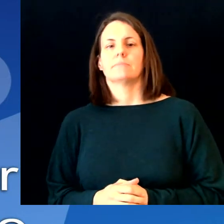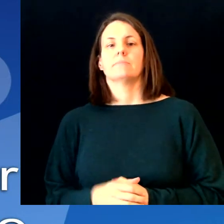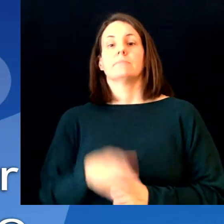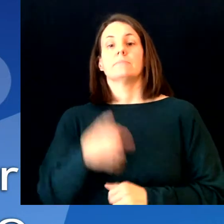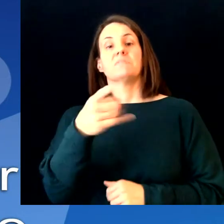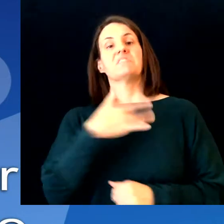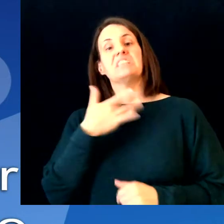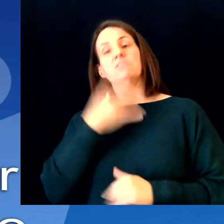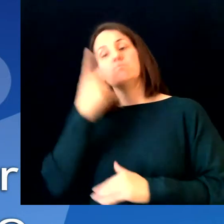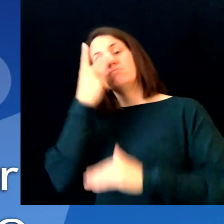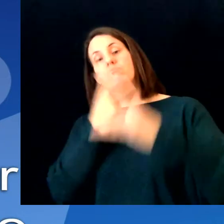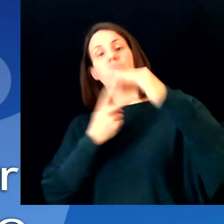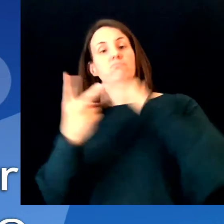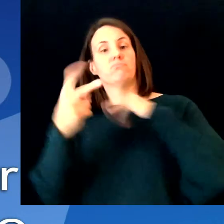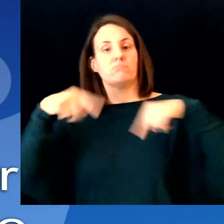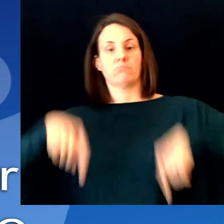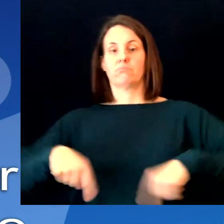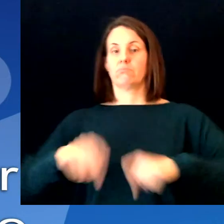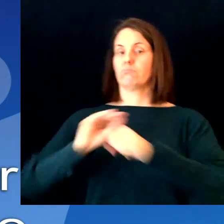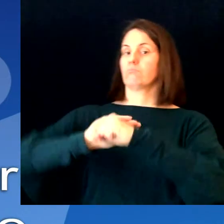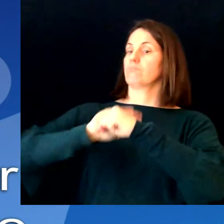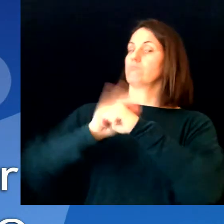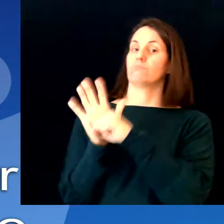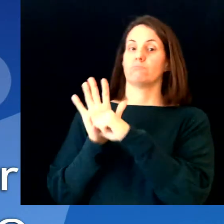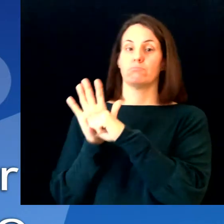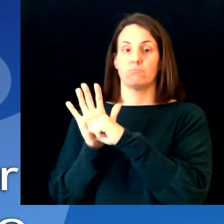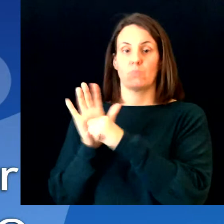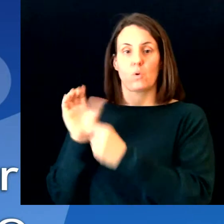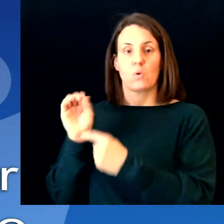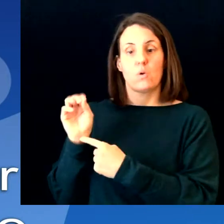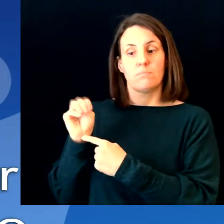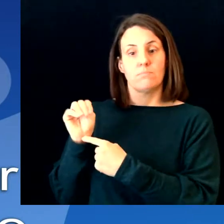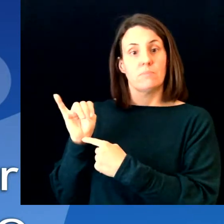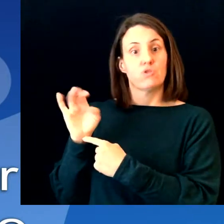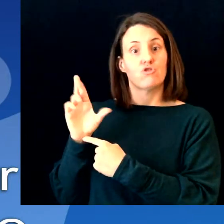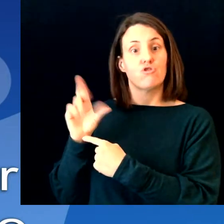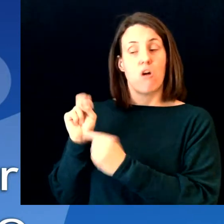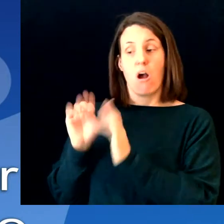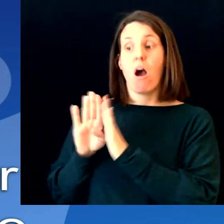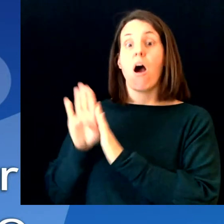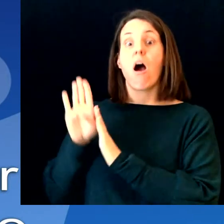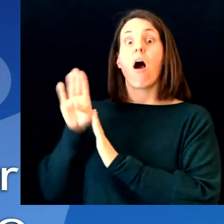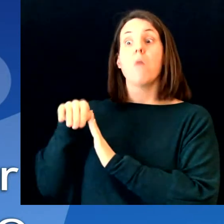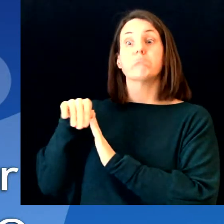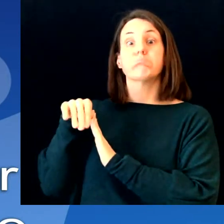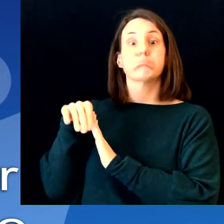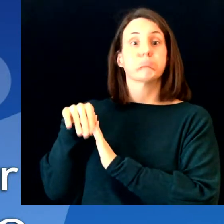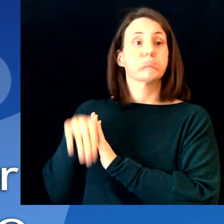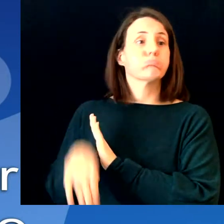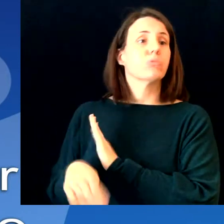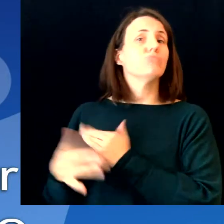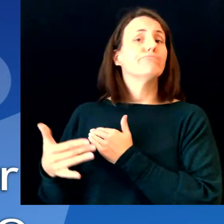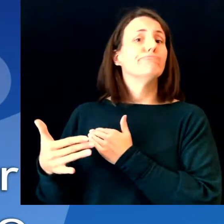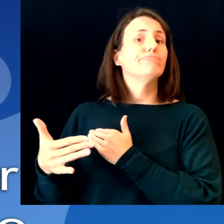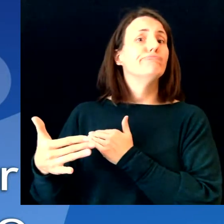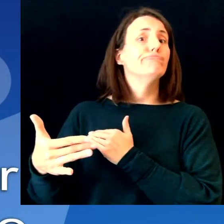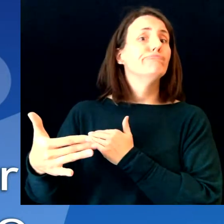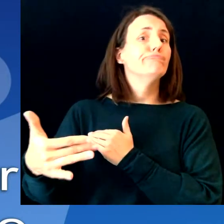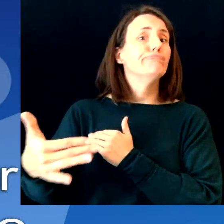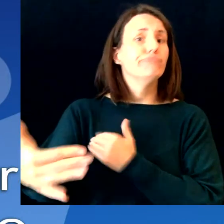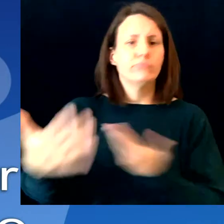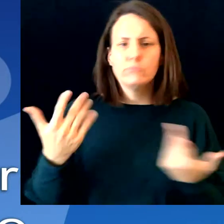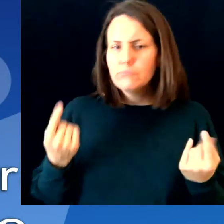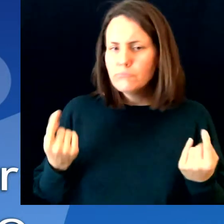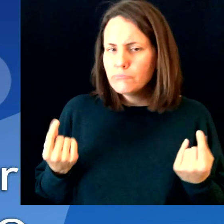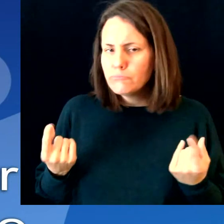wind down? We had yesterday, the CDC said that natural immunity from infection, when it came to Delta,